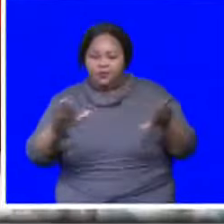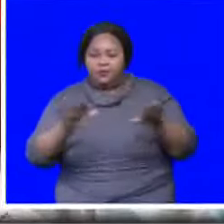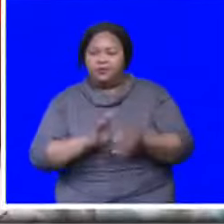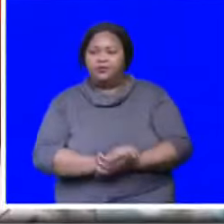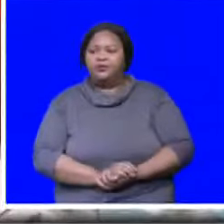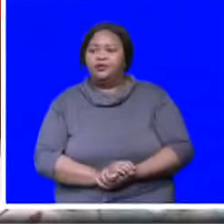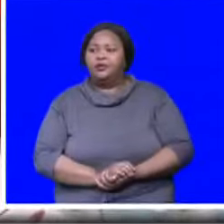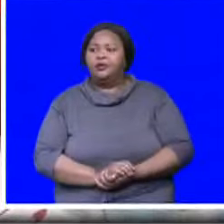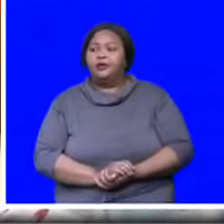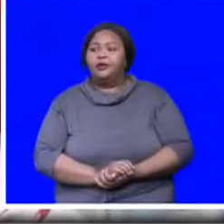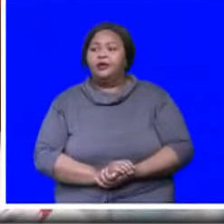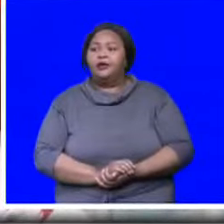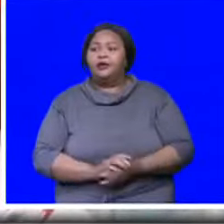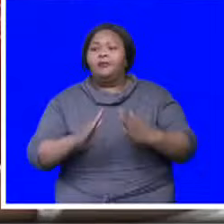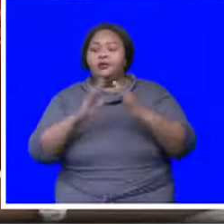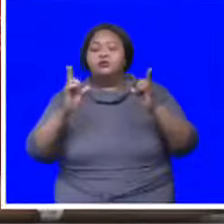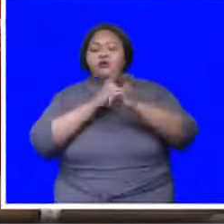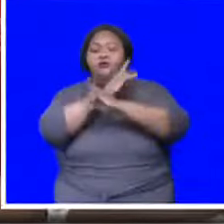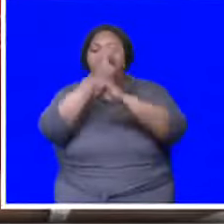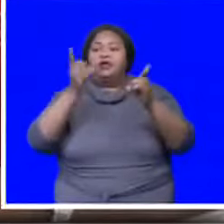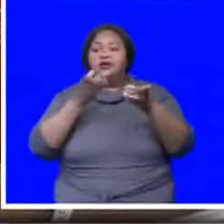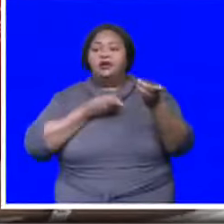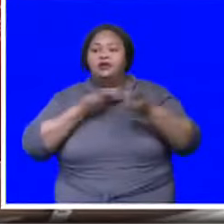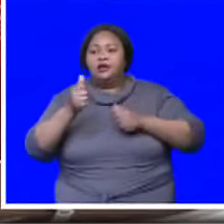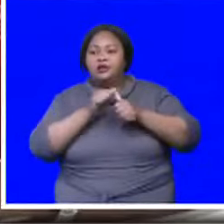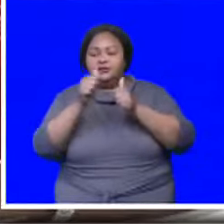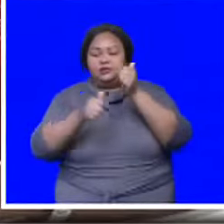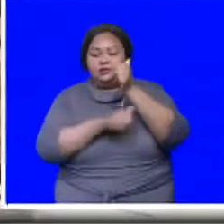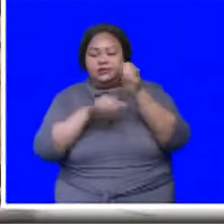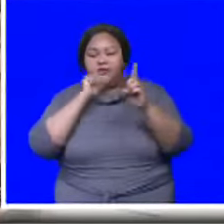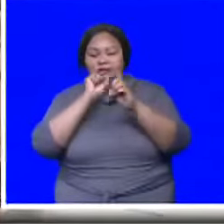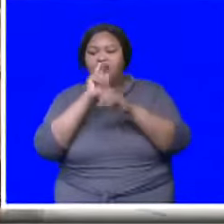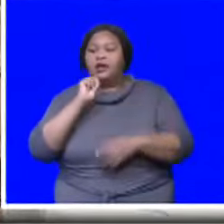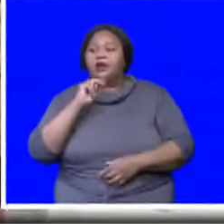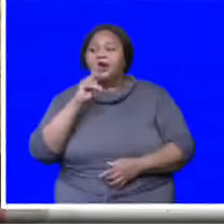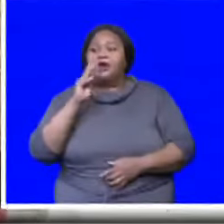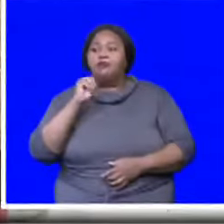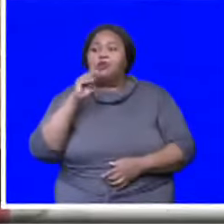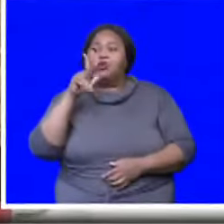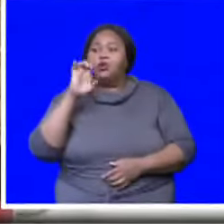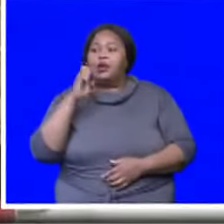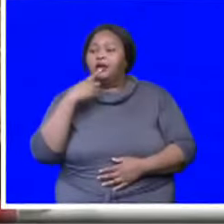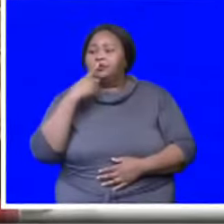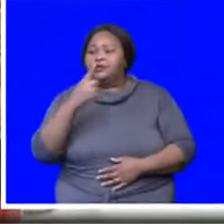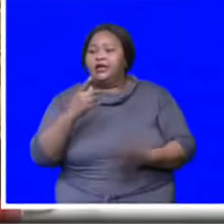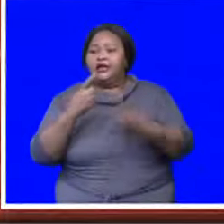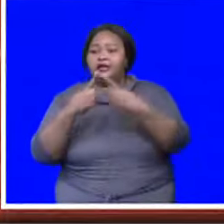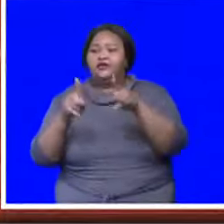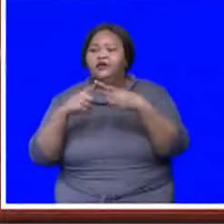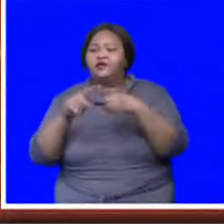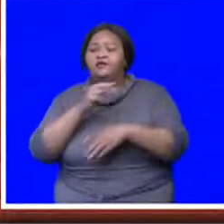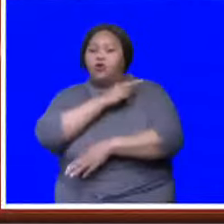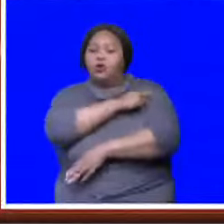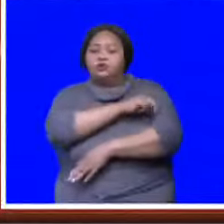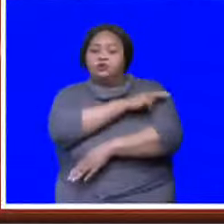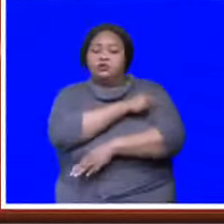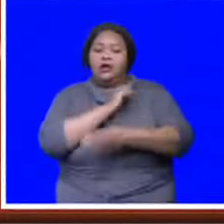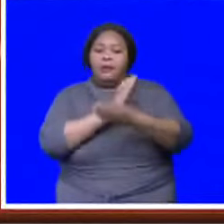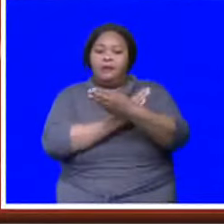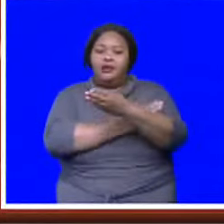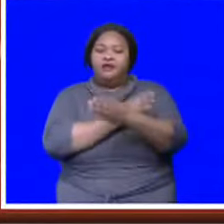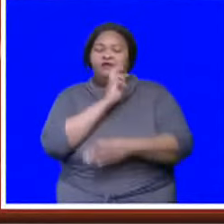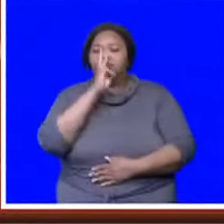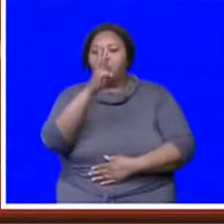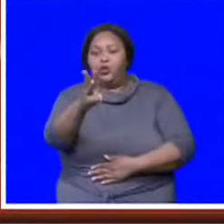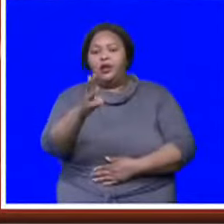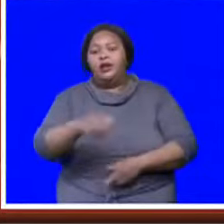Health Services, Rejoice Nkambule, says different health institutions will benefit from the donation. We are here as a Ministry of